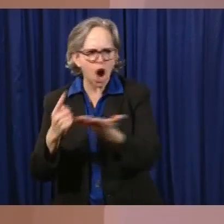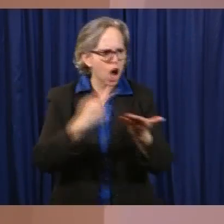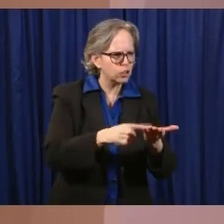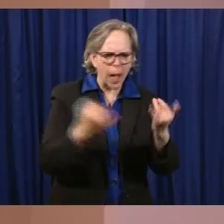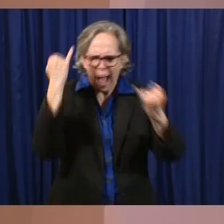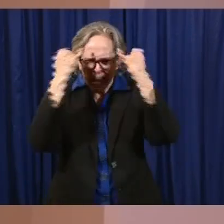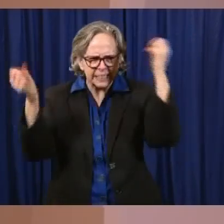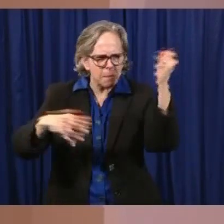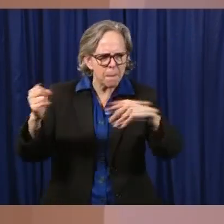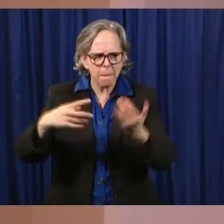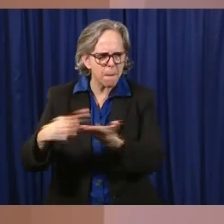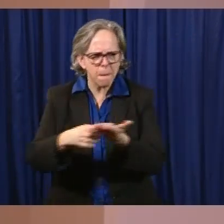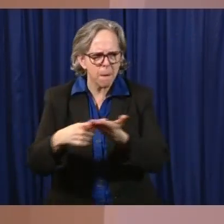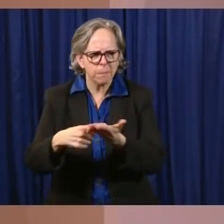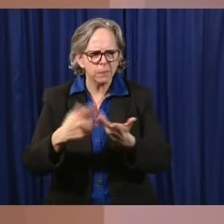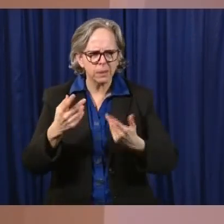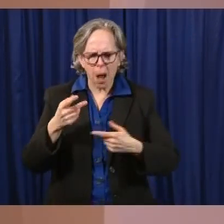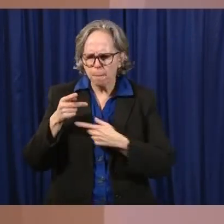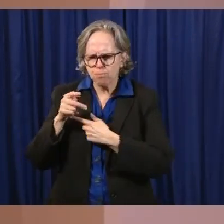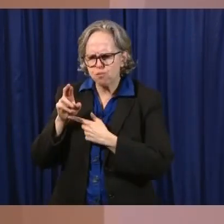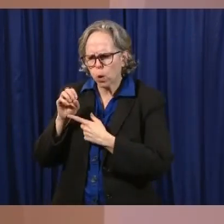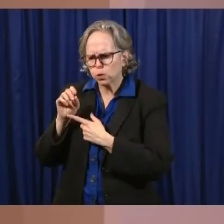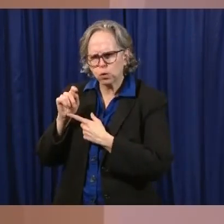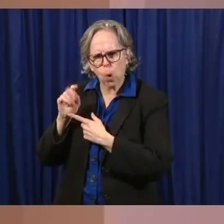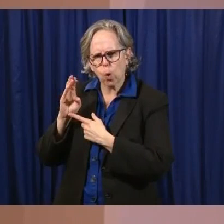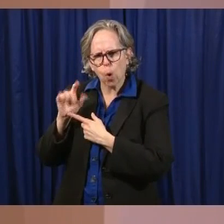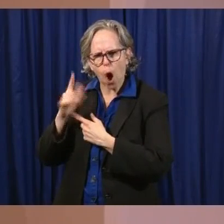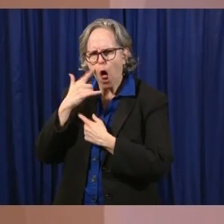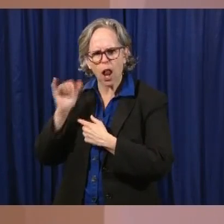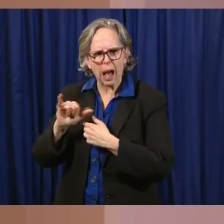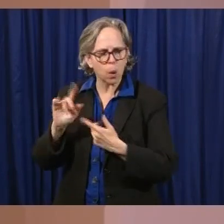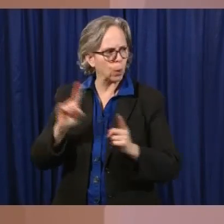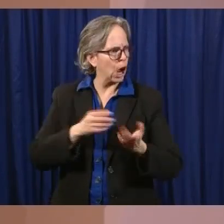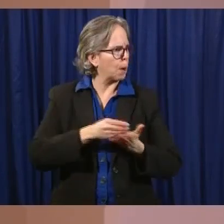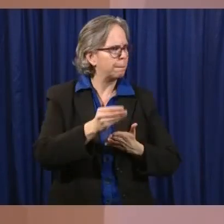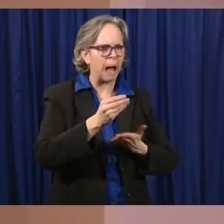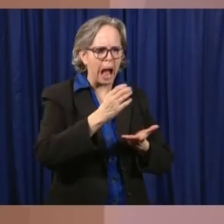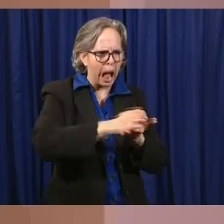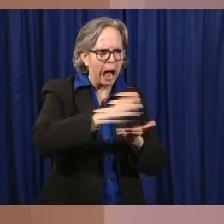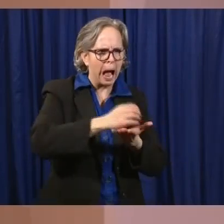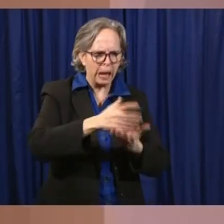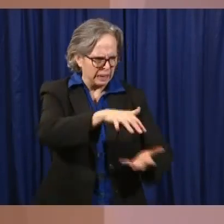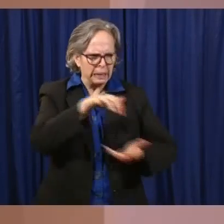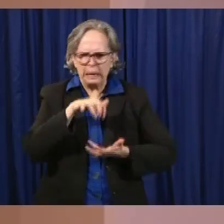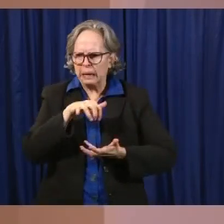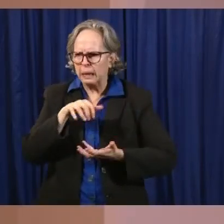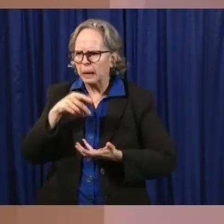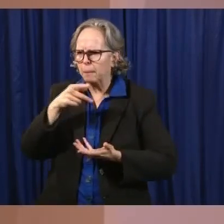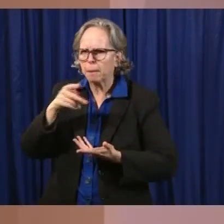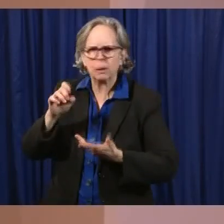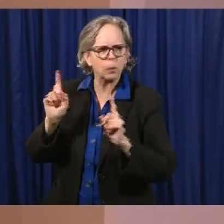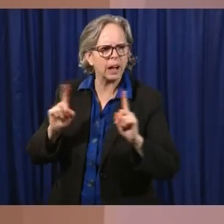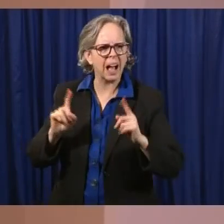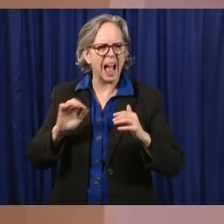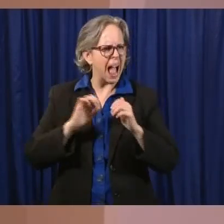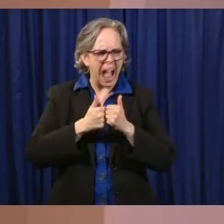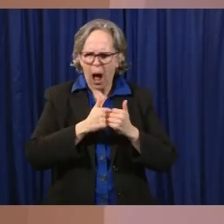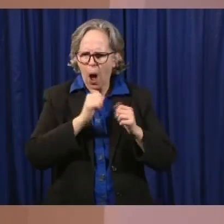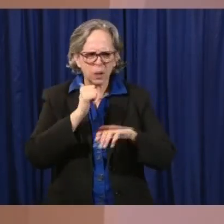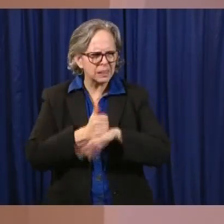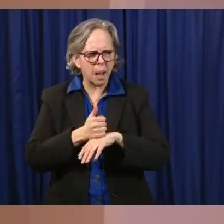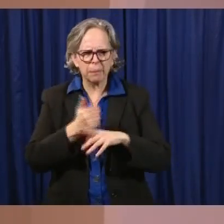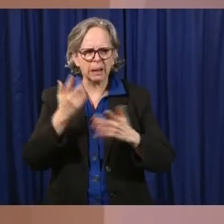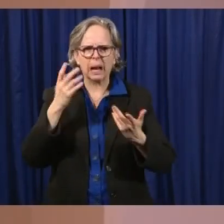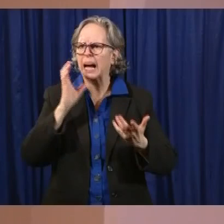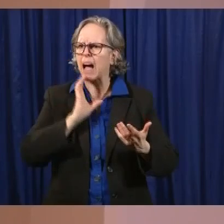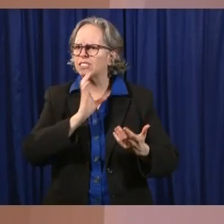should be. They're talking about how to source it, how to create the workspace, you know, in your cafeterias and other things that you're going to need